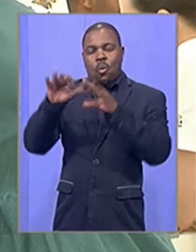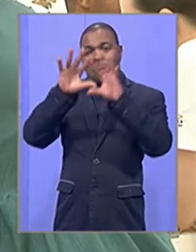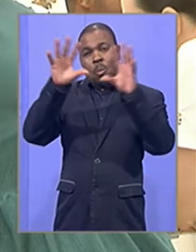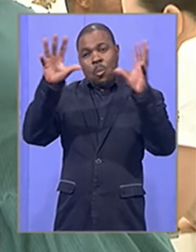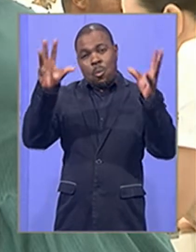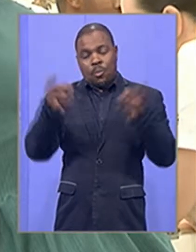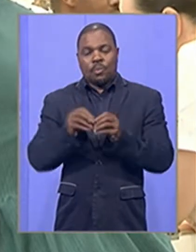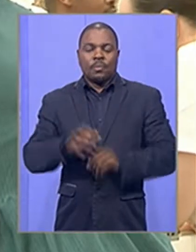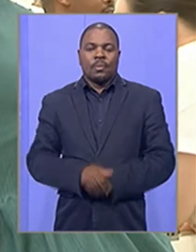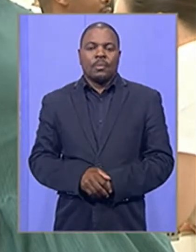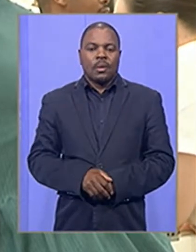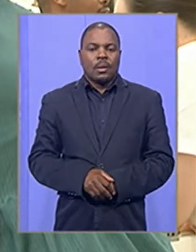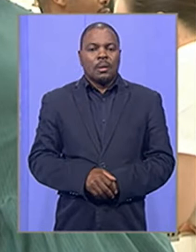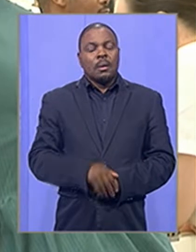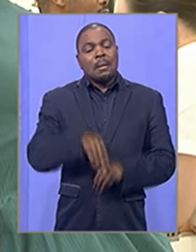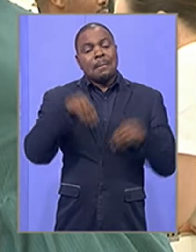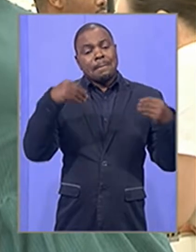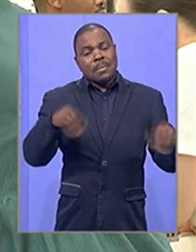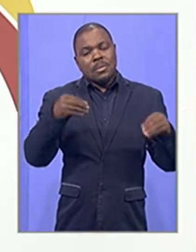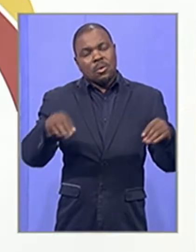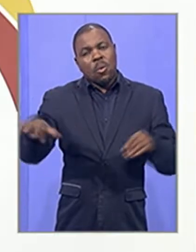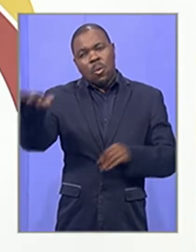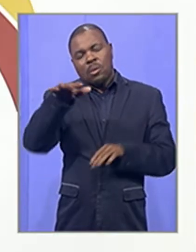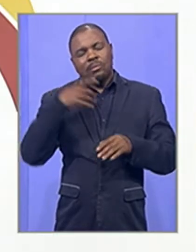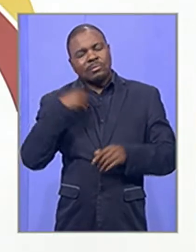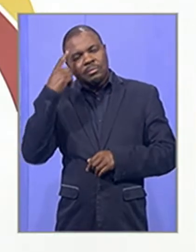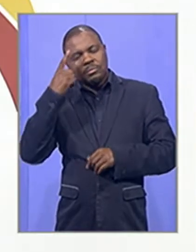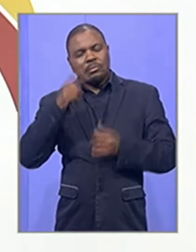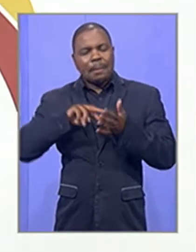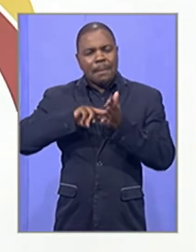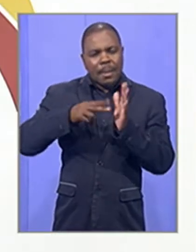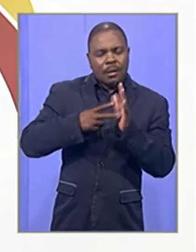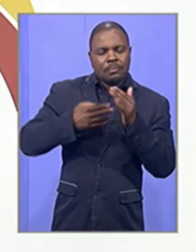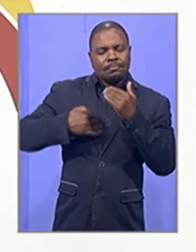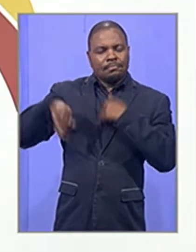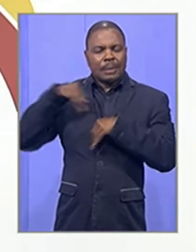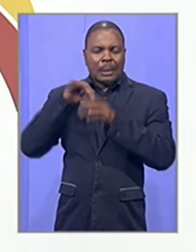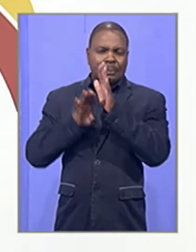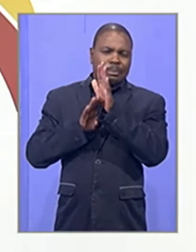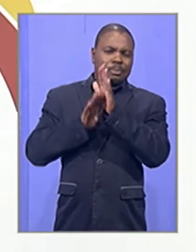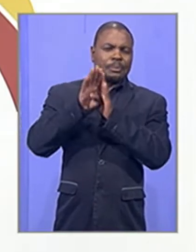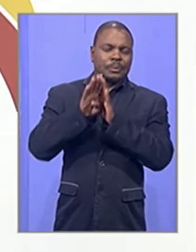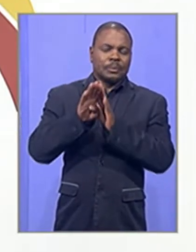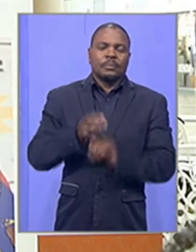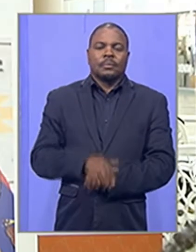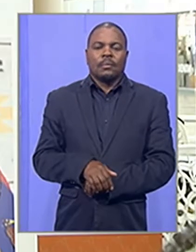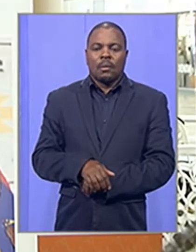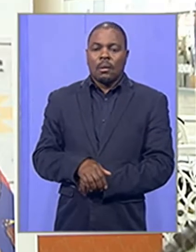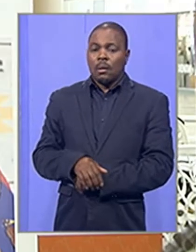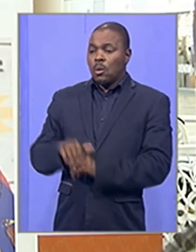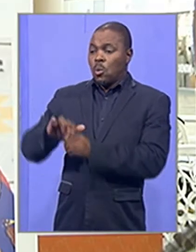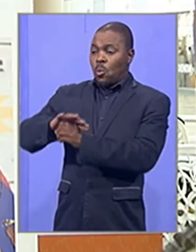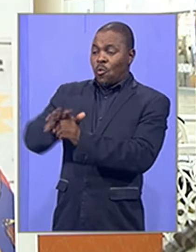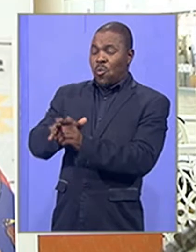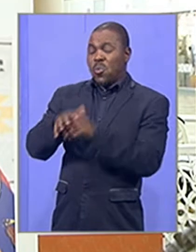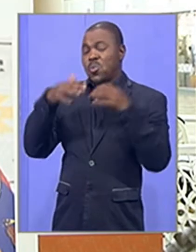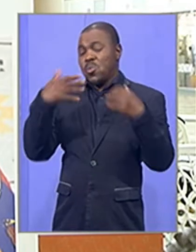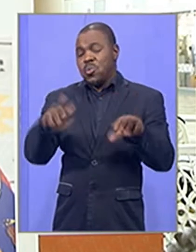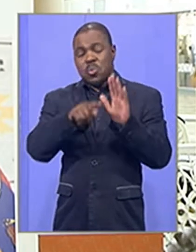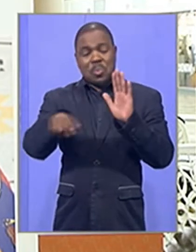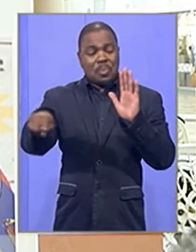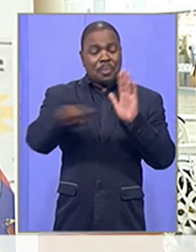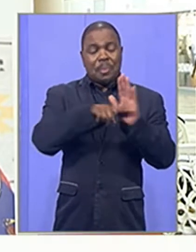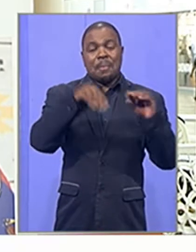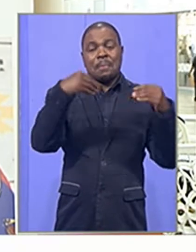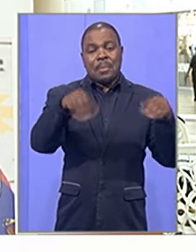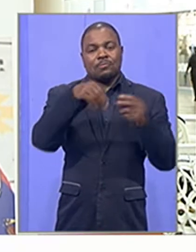kakaretso. Dikgwebo jaanong di samagane le maano a go itharabologelwa. COVID had a major impact on the sector and a number